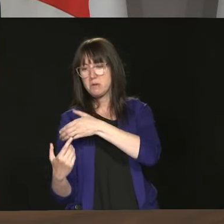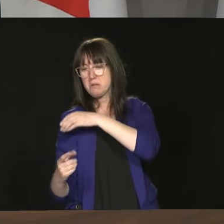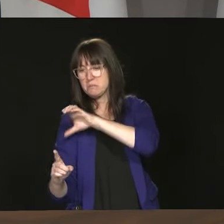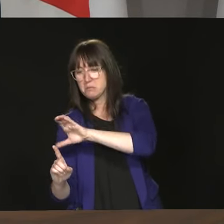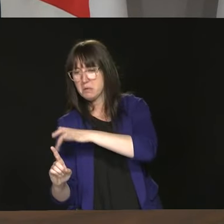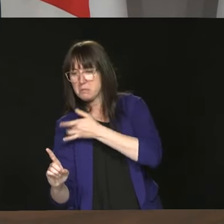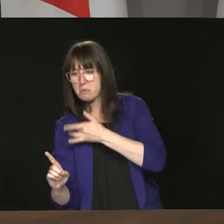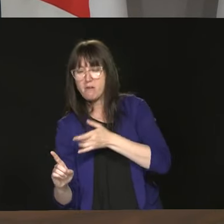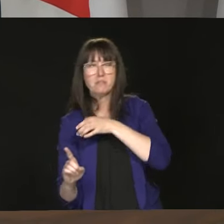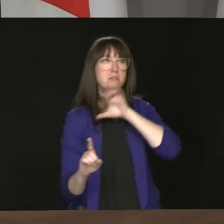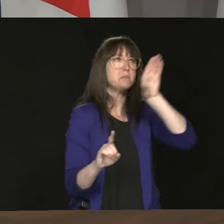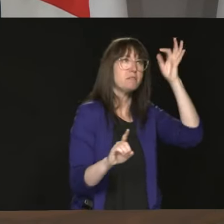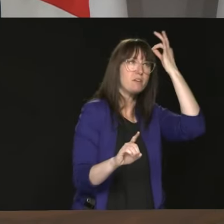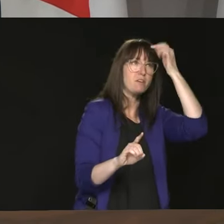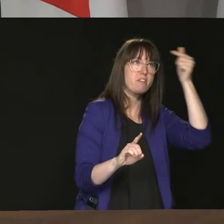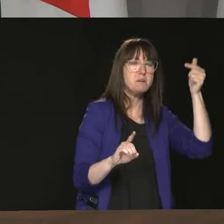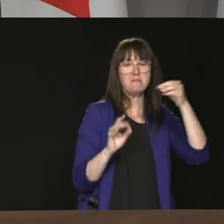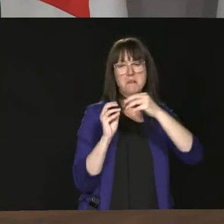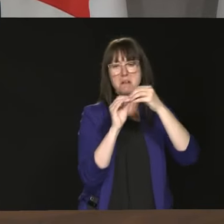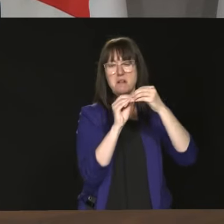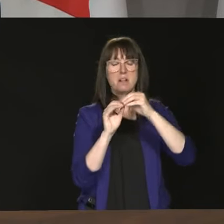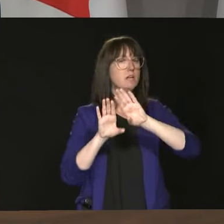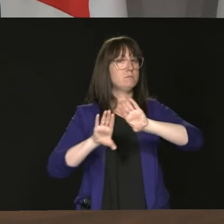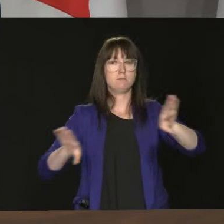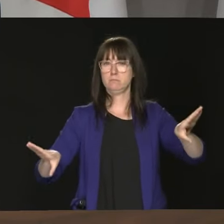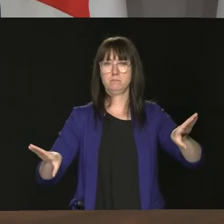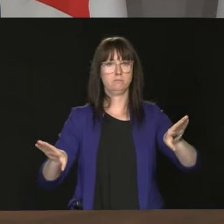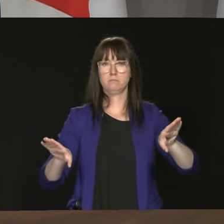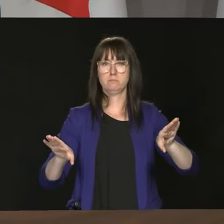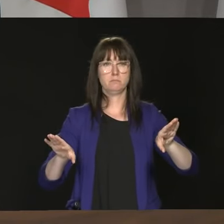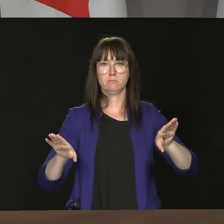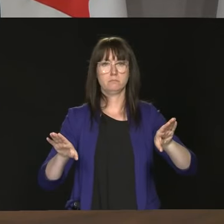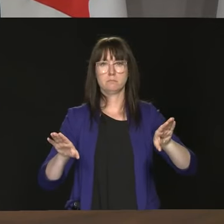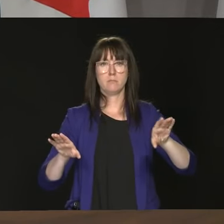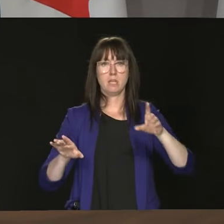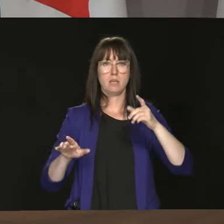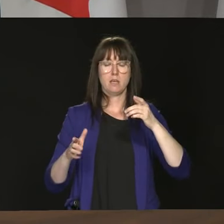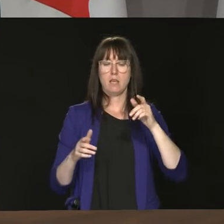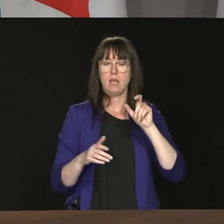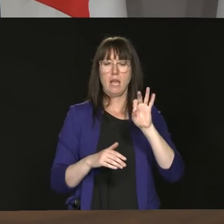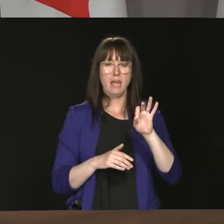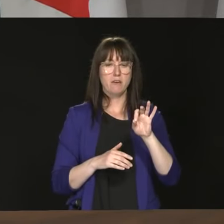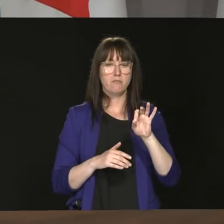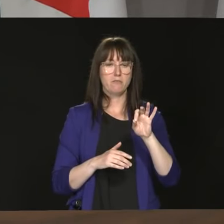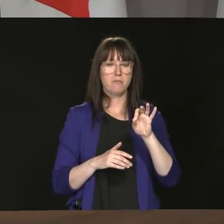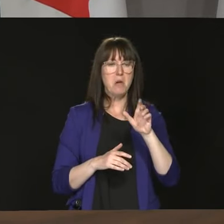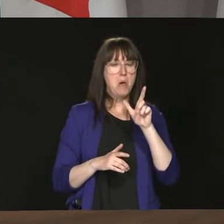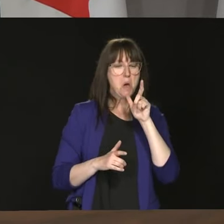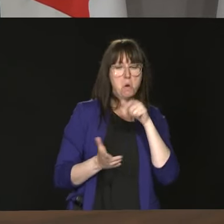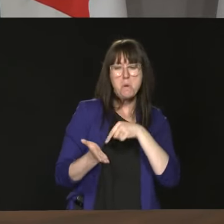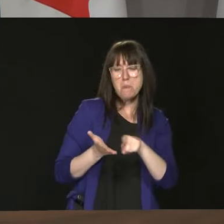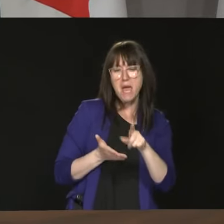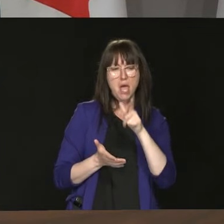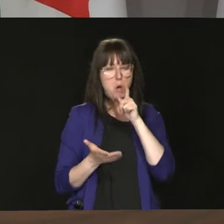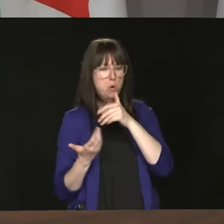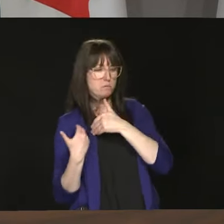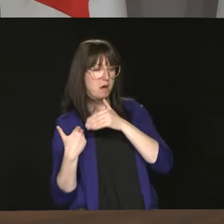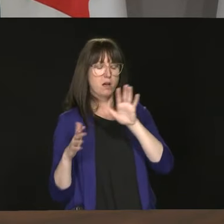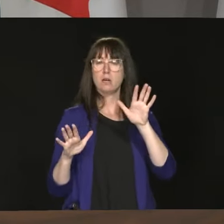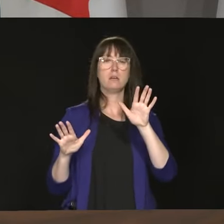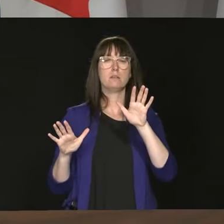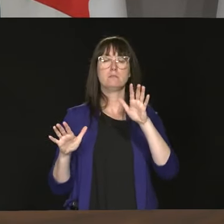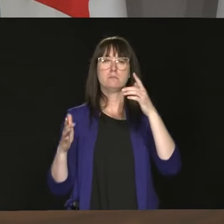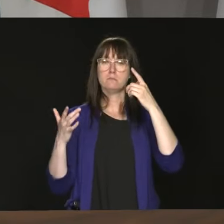to be limited in our response over questions over who would be paying the bill when it came to